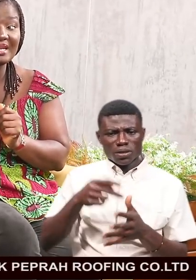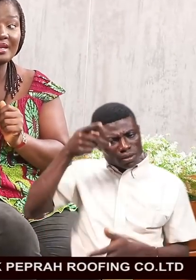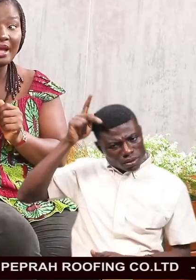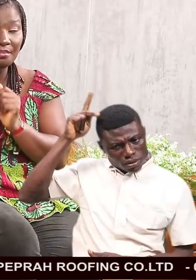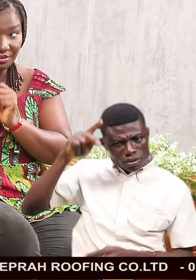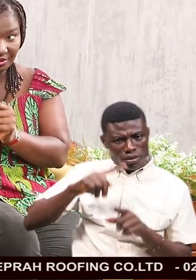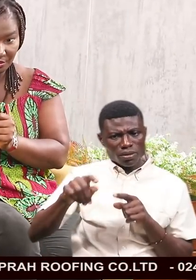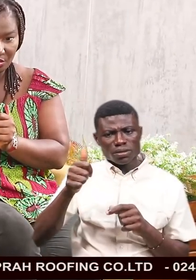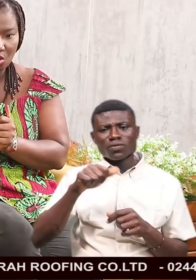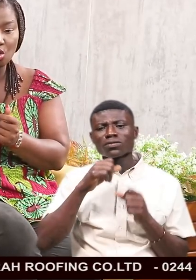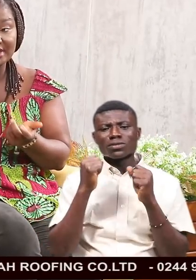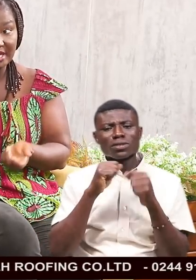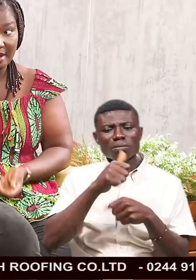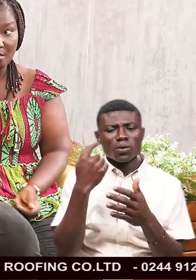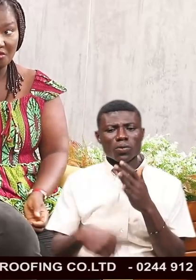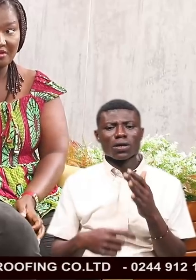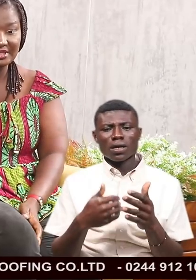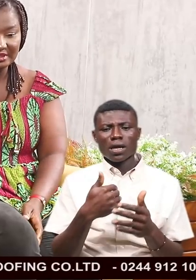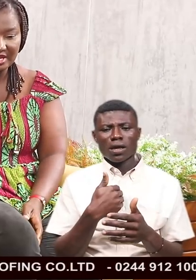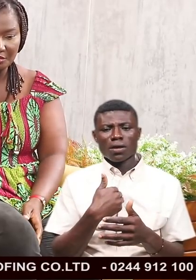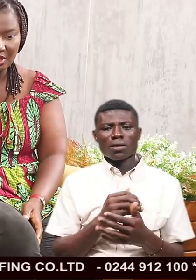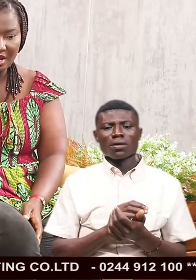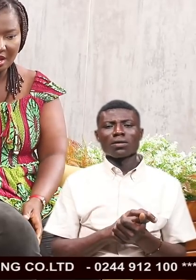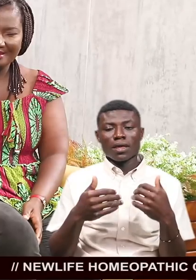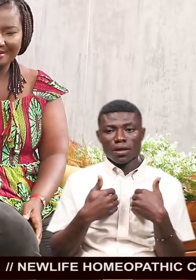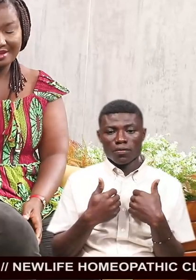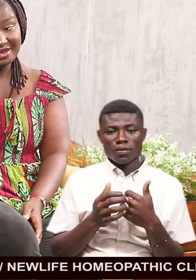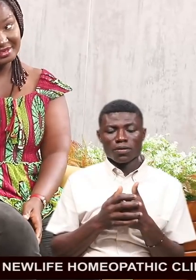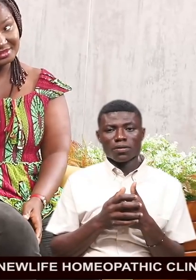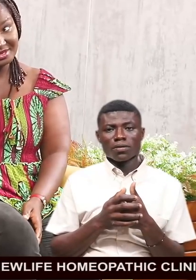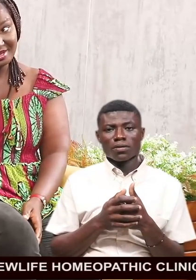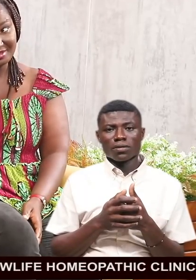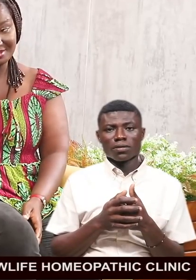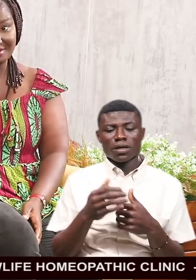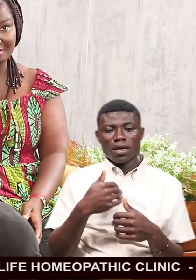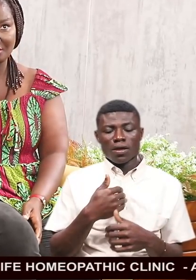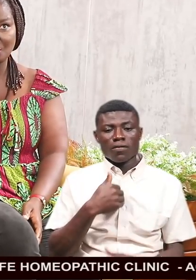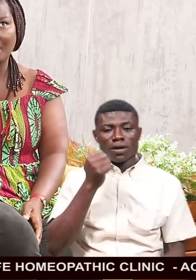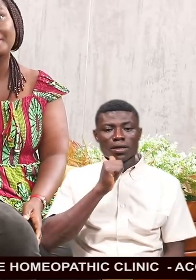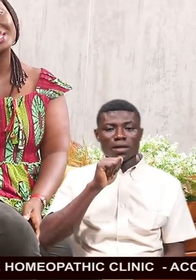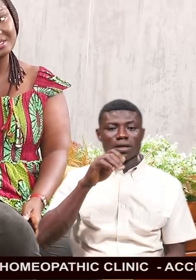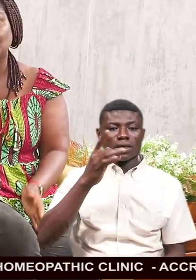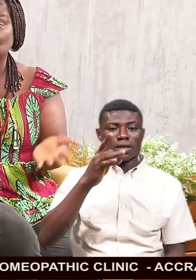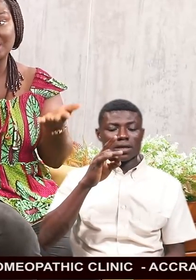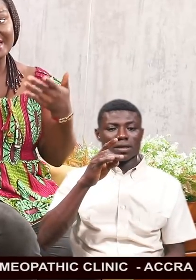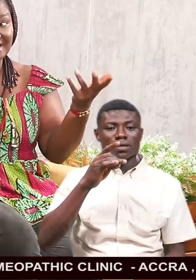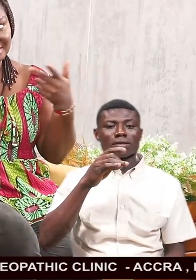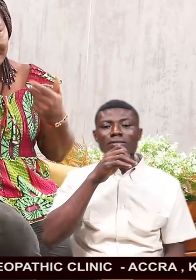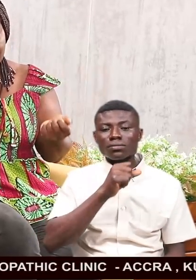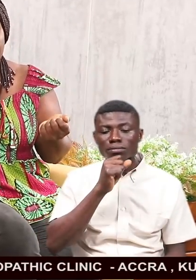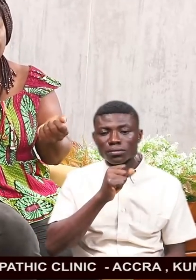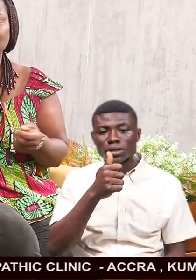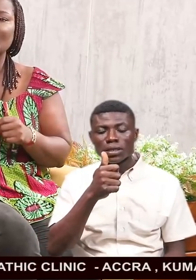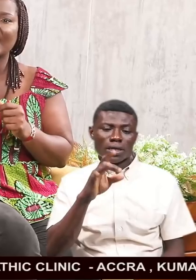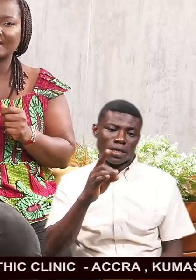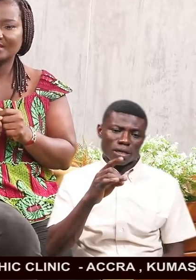ompe na nenia bre no, okita abofra sa time no na, I think 8 years. Okay. No, but between